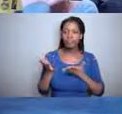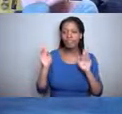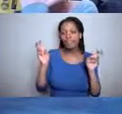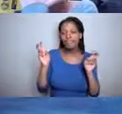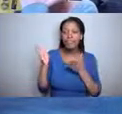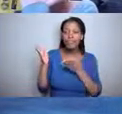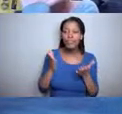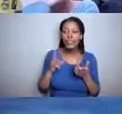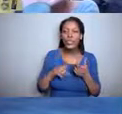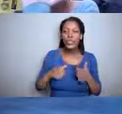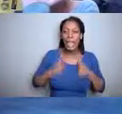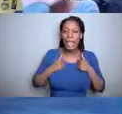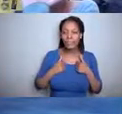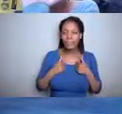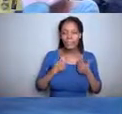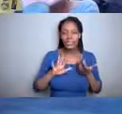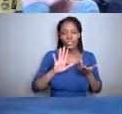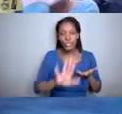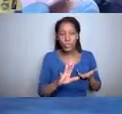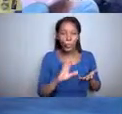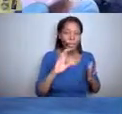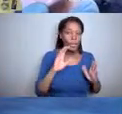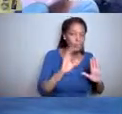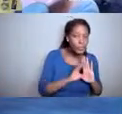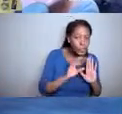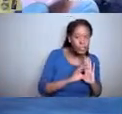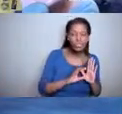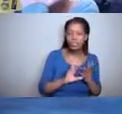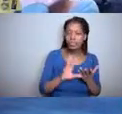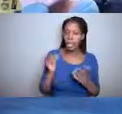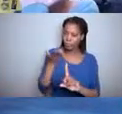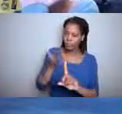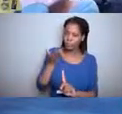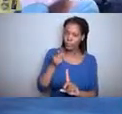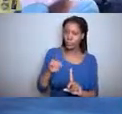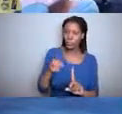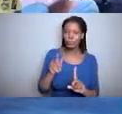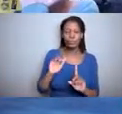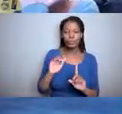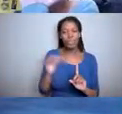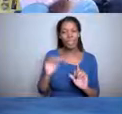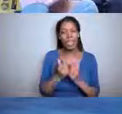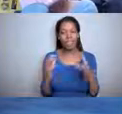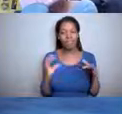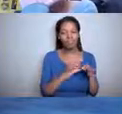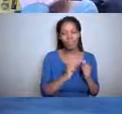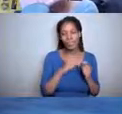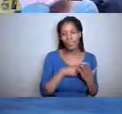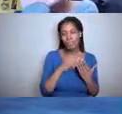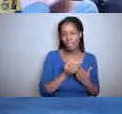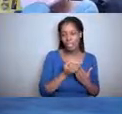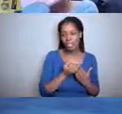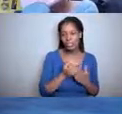your you might be relevant for this project so try to be very clear and of course authentic um